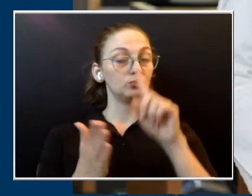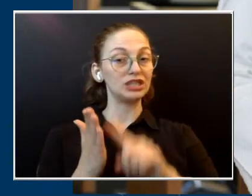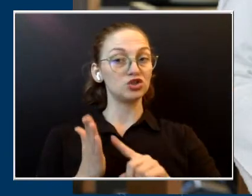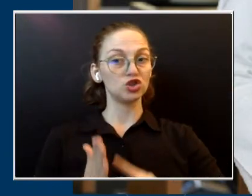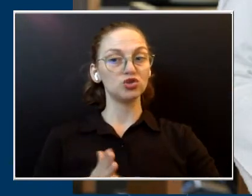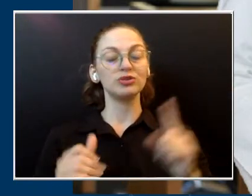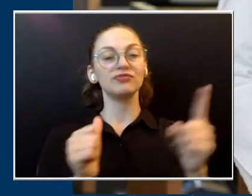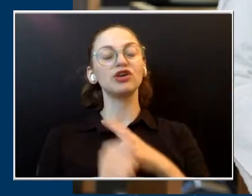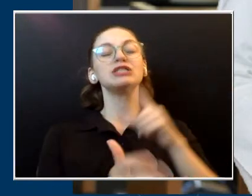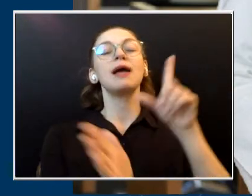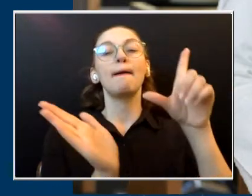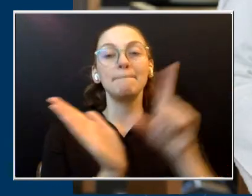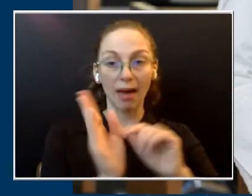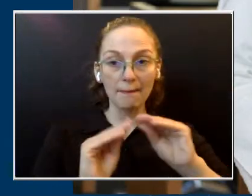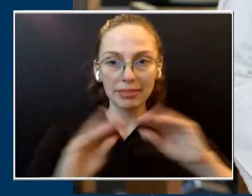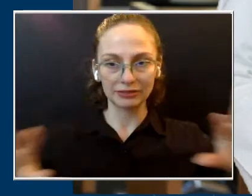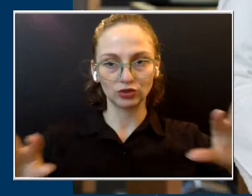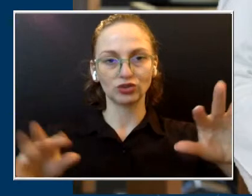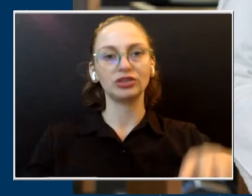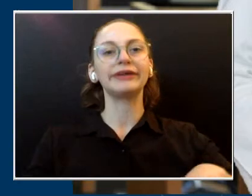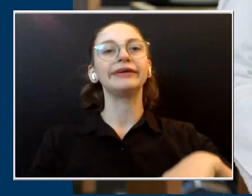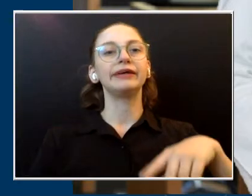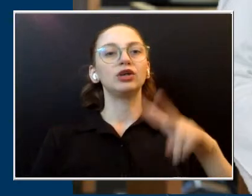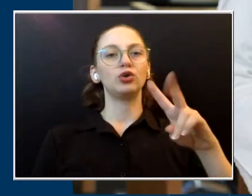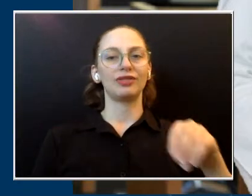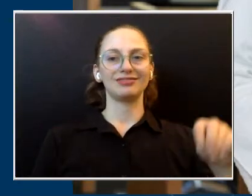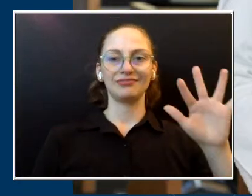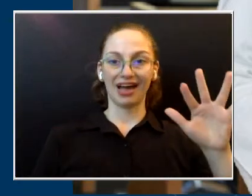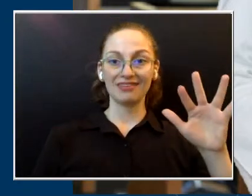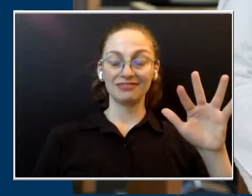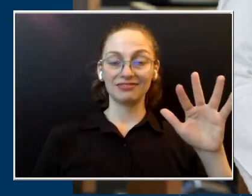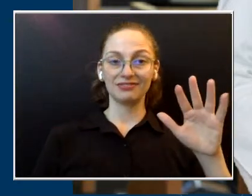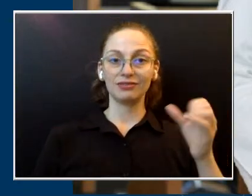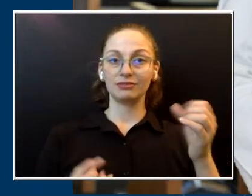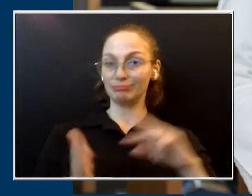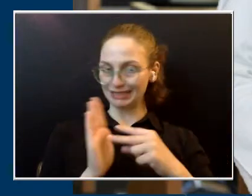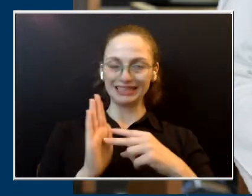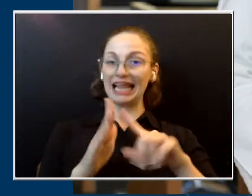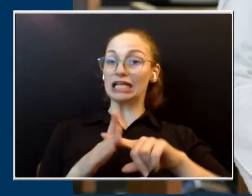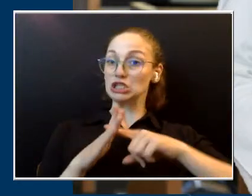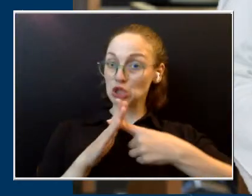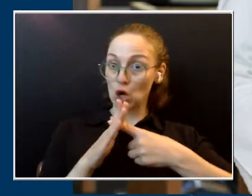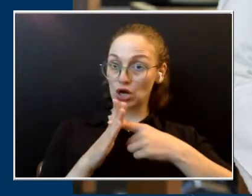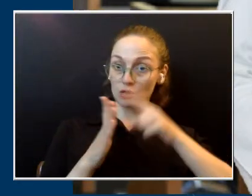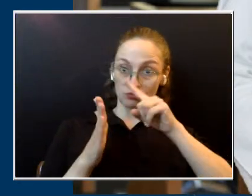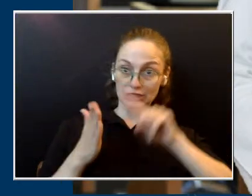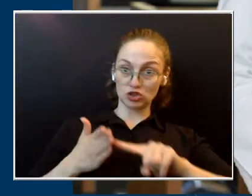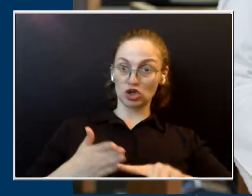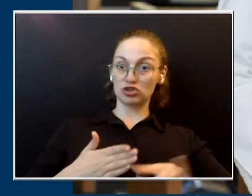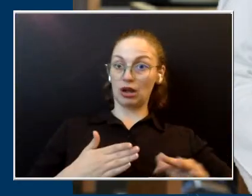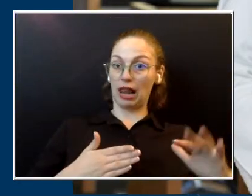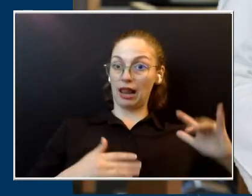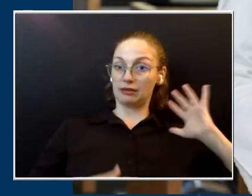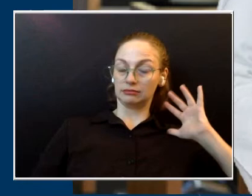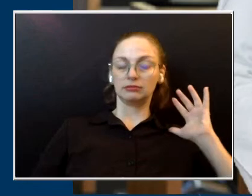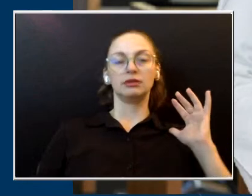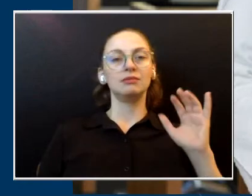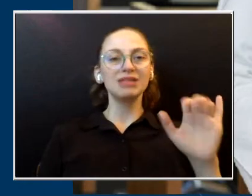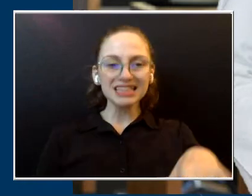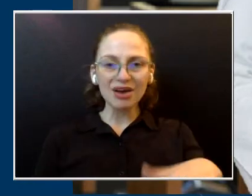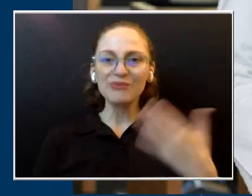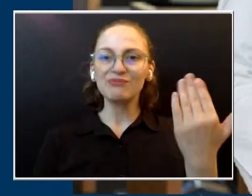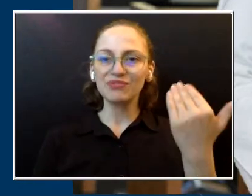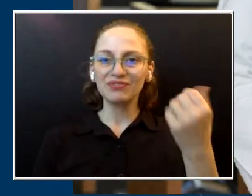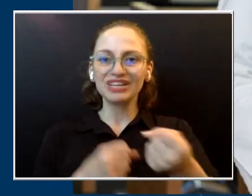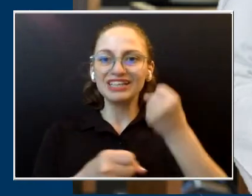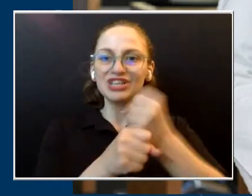in 2005, 15 years before the COVID pandemic. I don't think mRNA vaccines are very